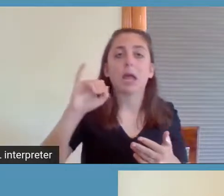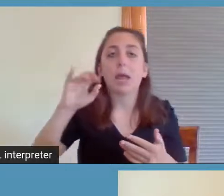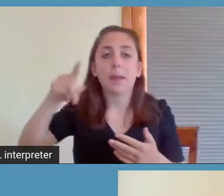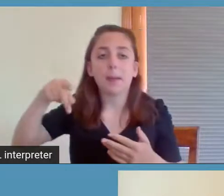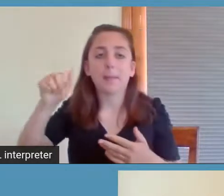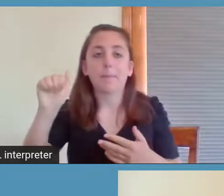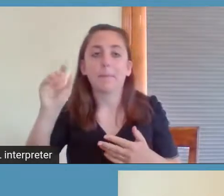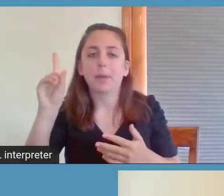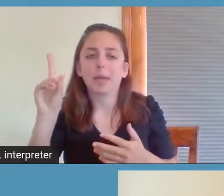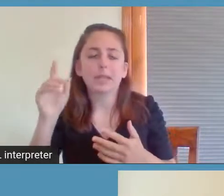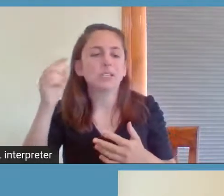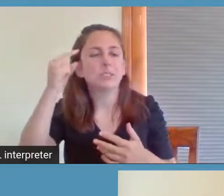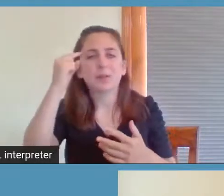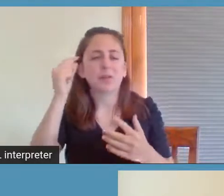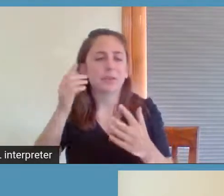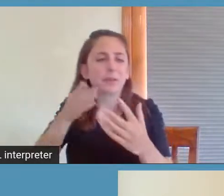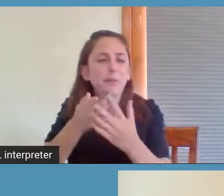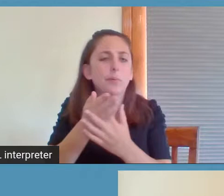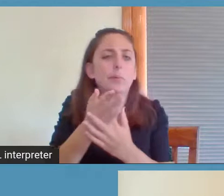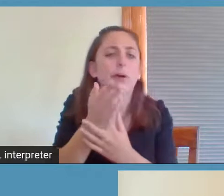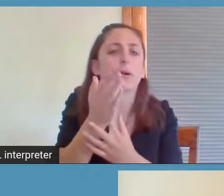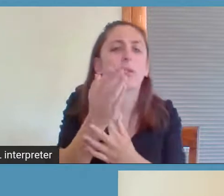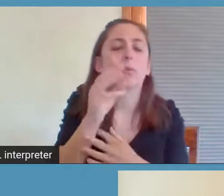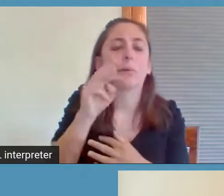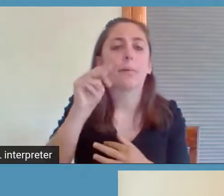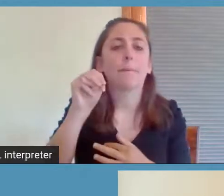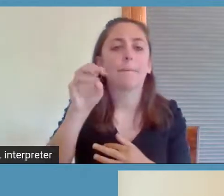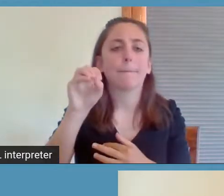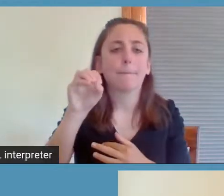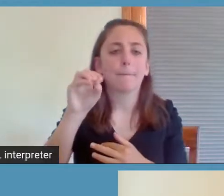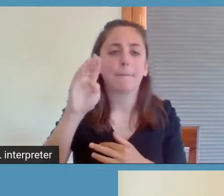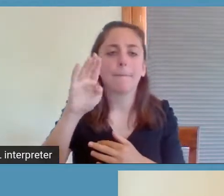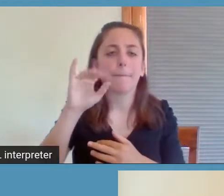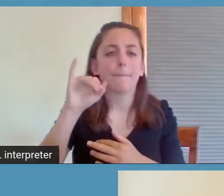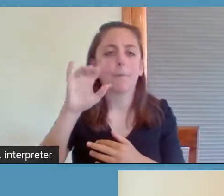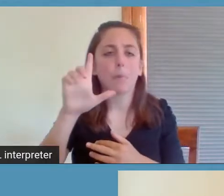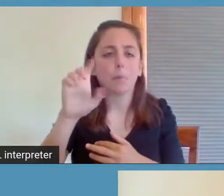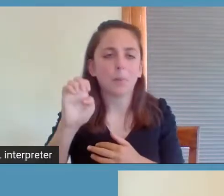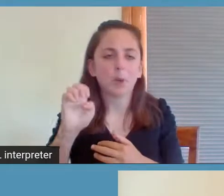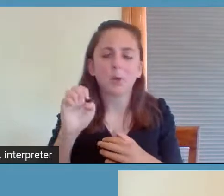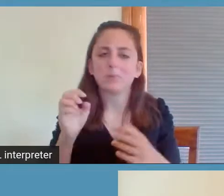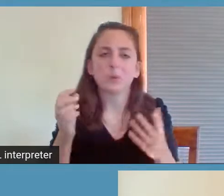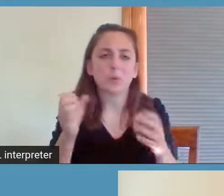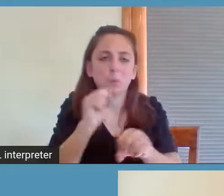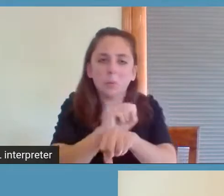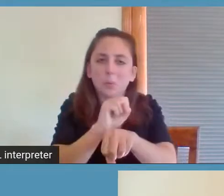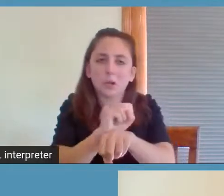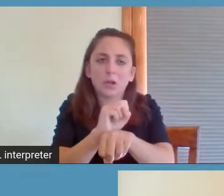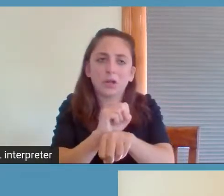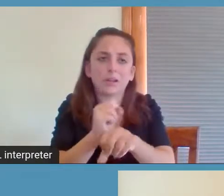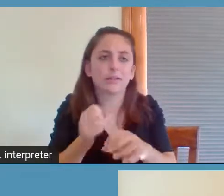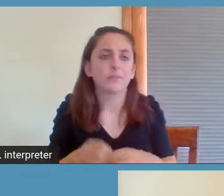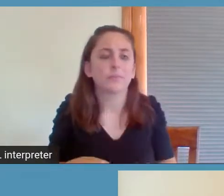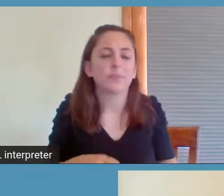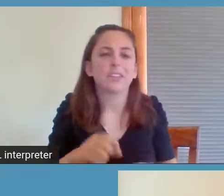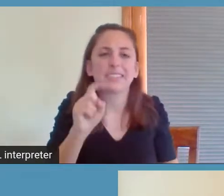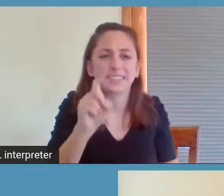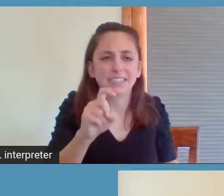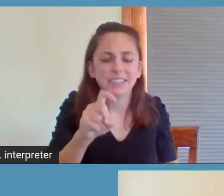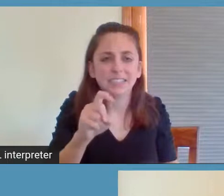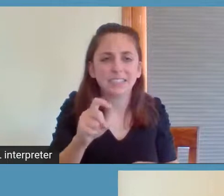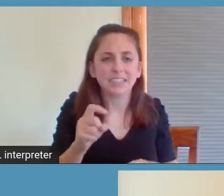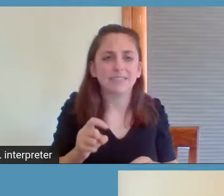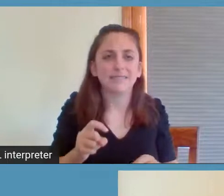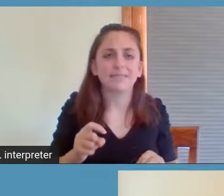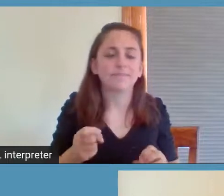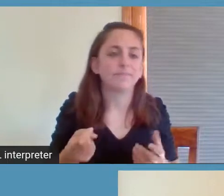of a gallery space on a mobile device would work very well. Sure. Because you need navigation. You need to be able to use your